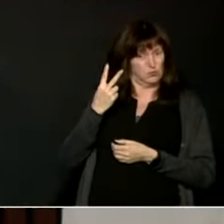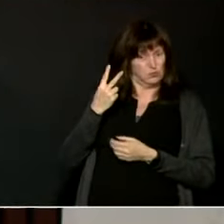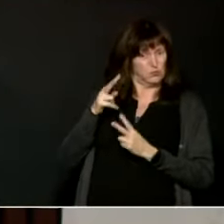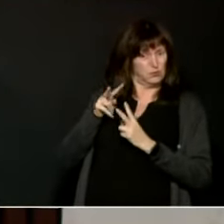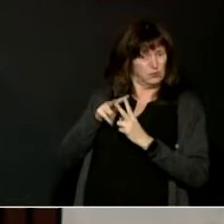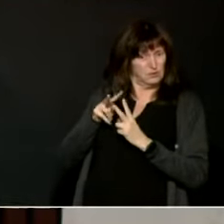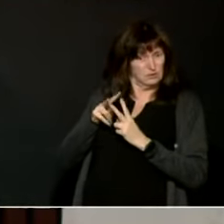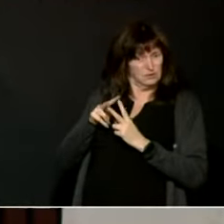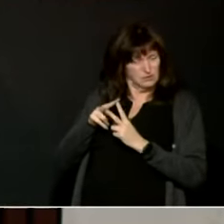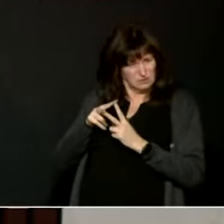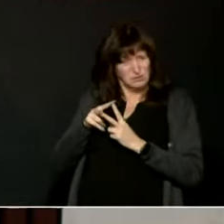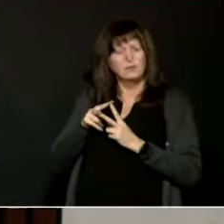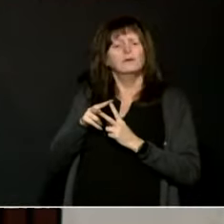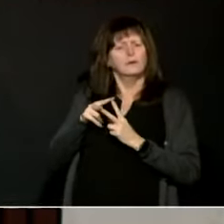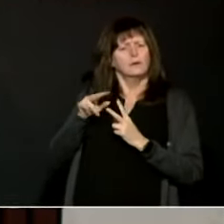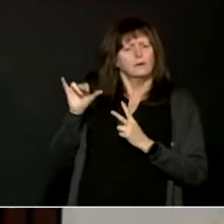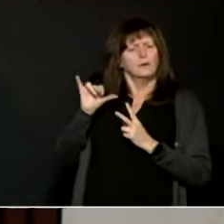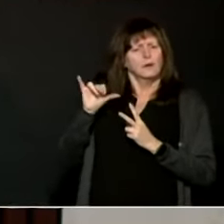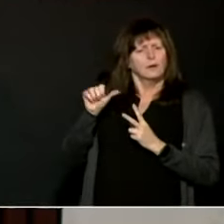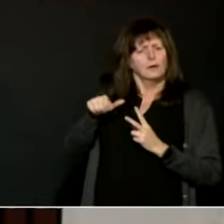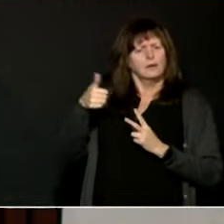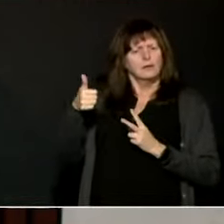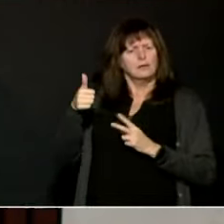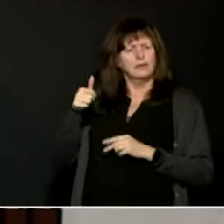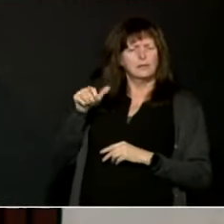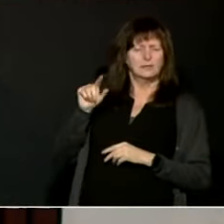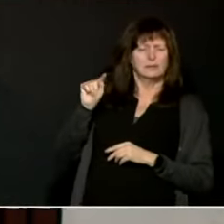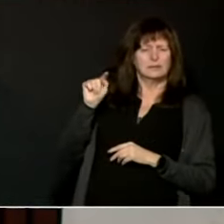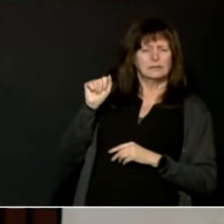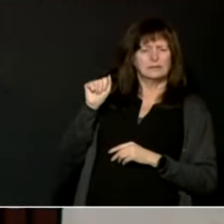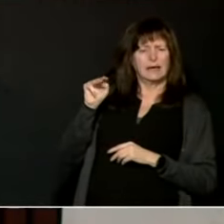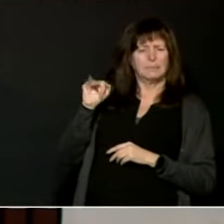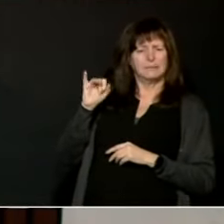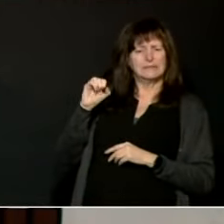which quickly moved into the red control level last Friday.